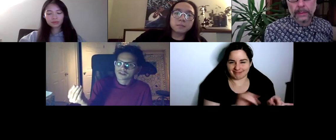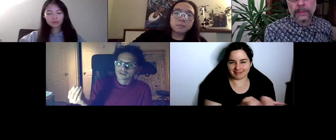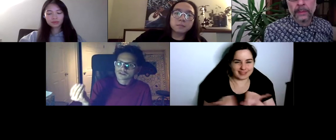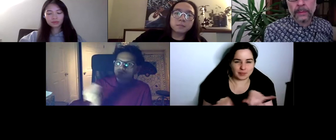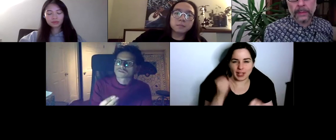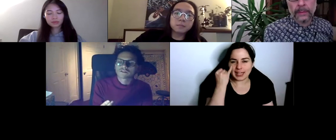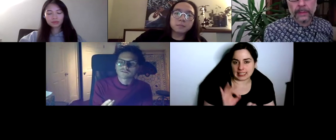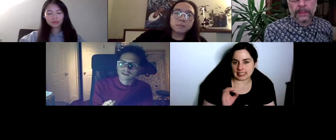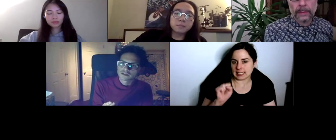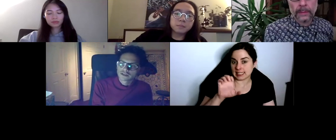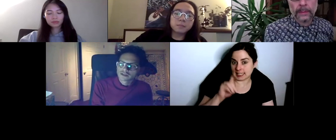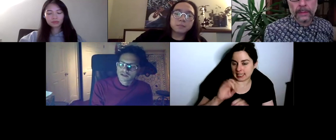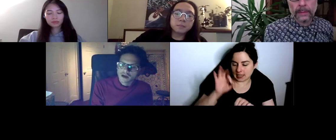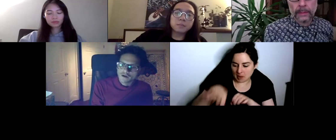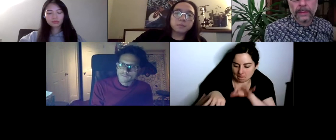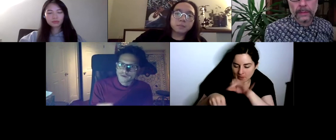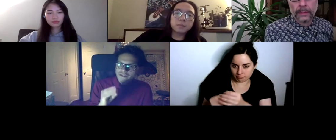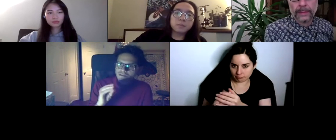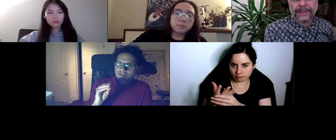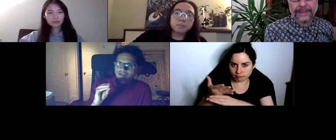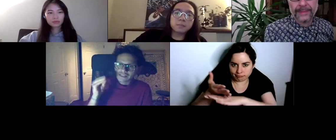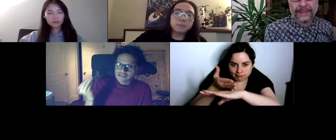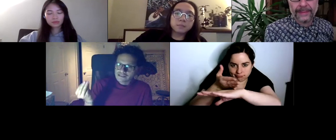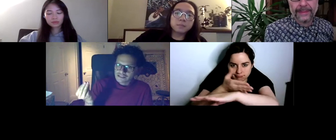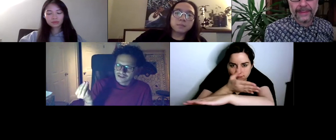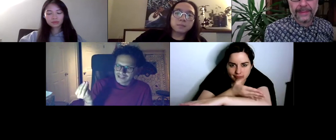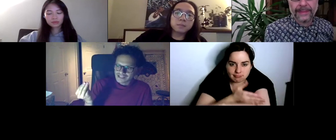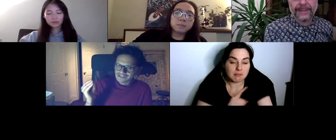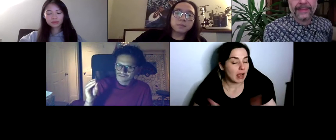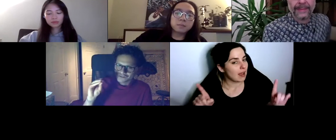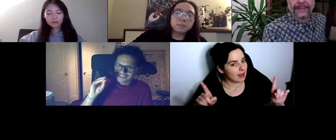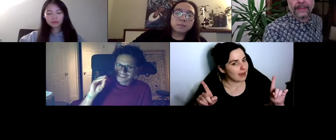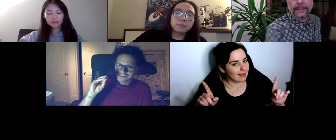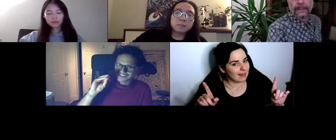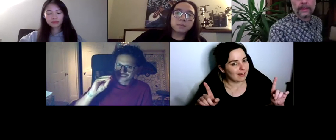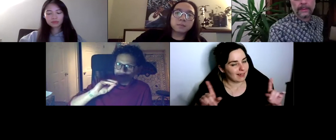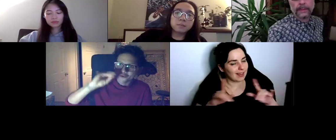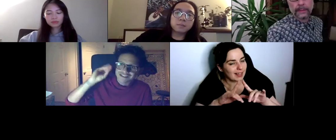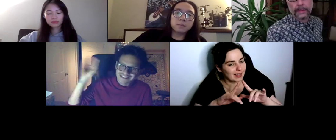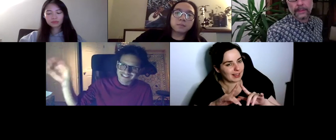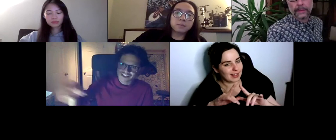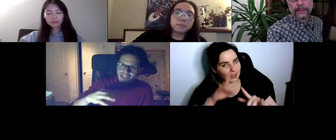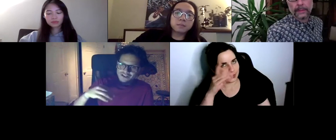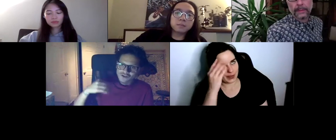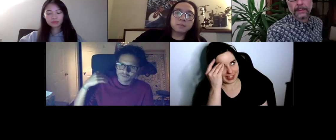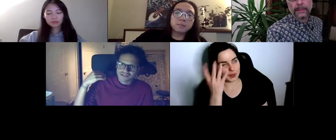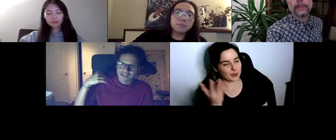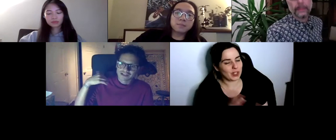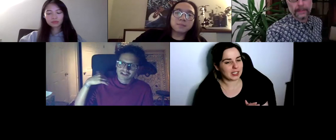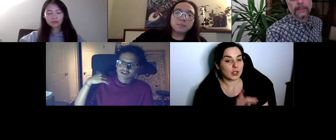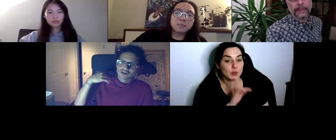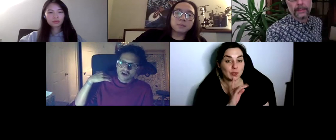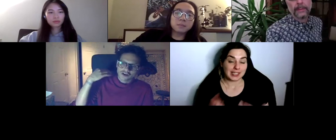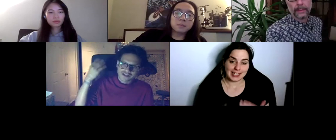or within the use of it. But I think it's very easy, again, for it to go into this exchange, almost